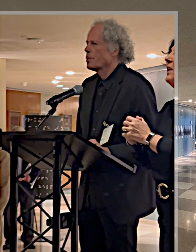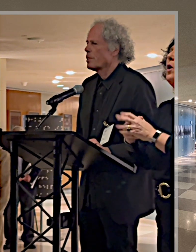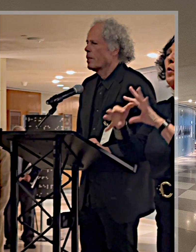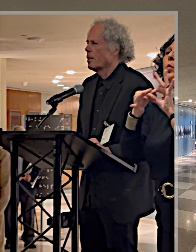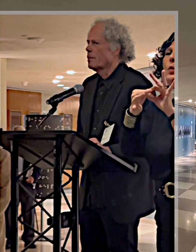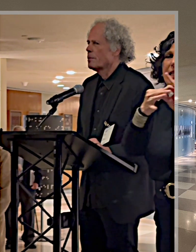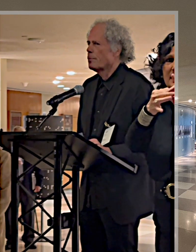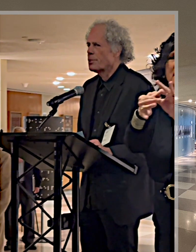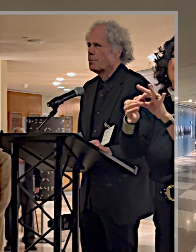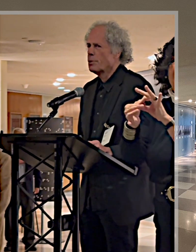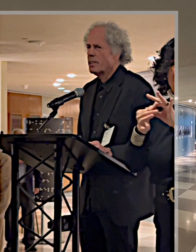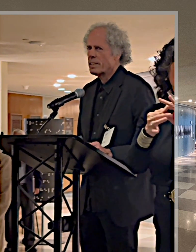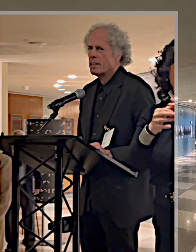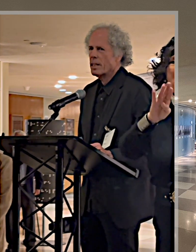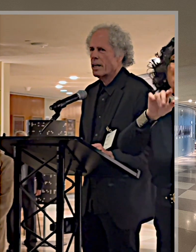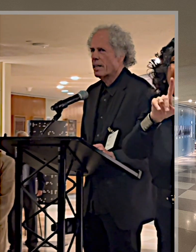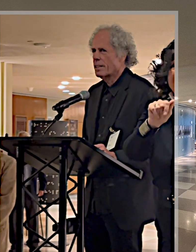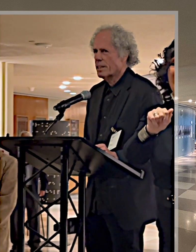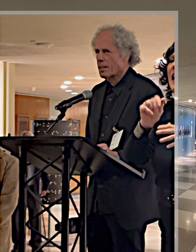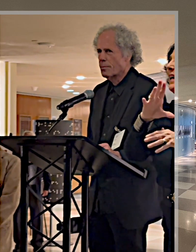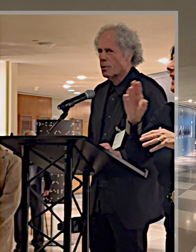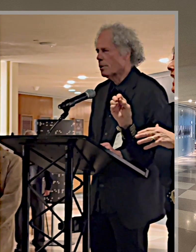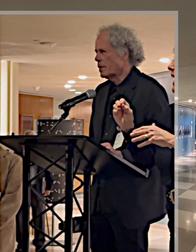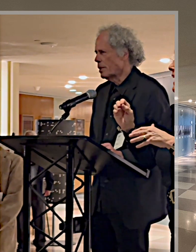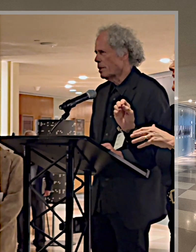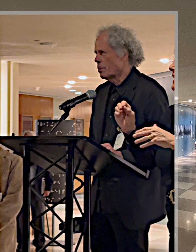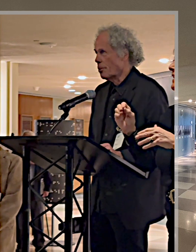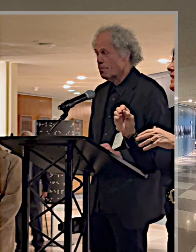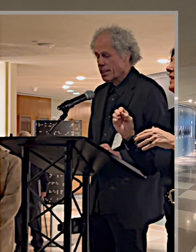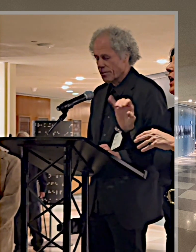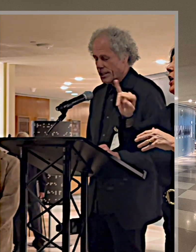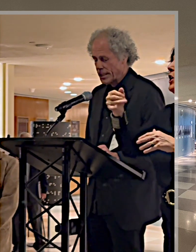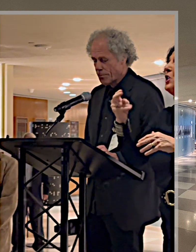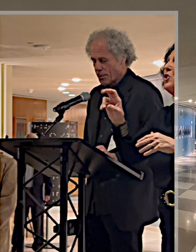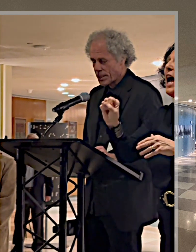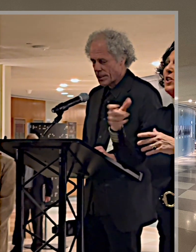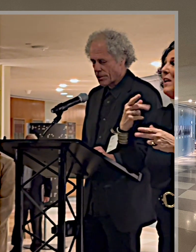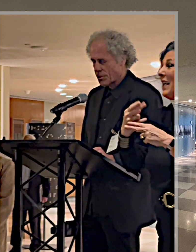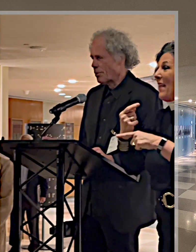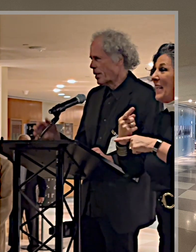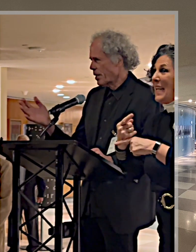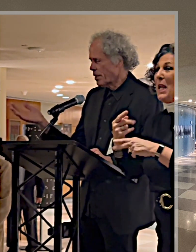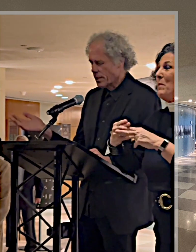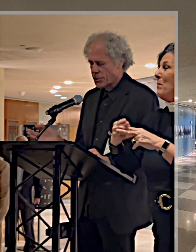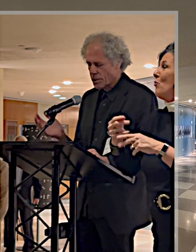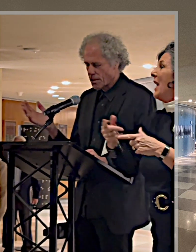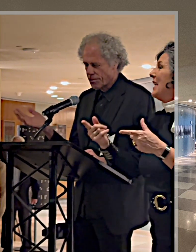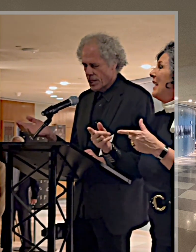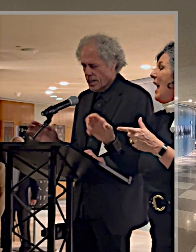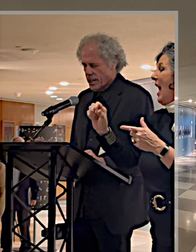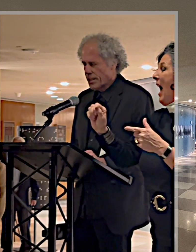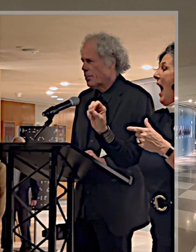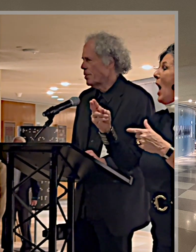dealt with, Melissa Budnick and Aurelie Joshimek, if I get the names right, and of course Sergei